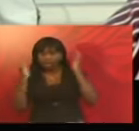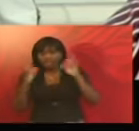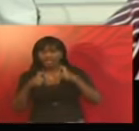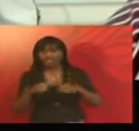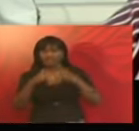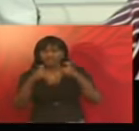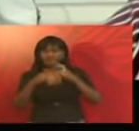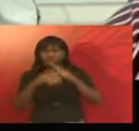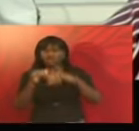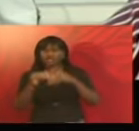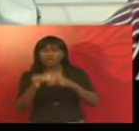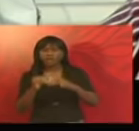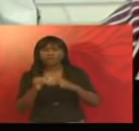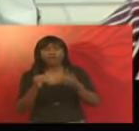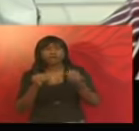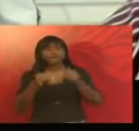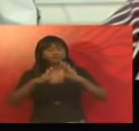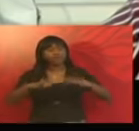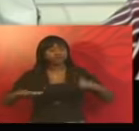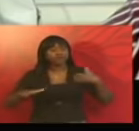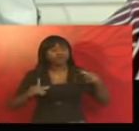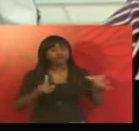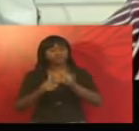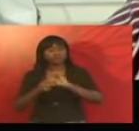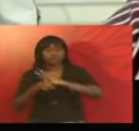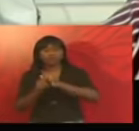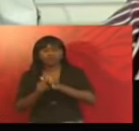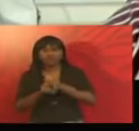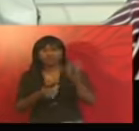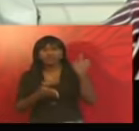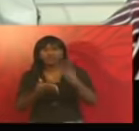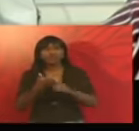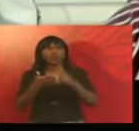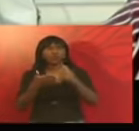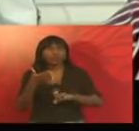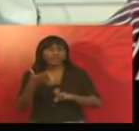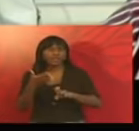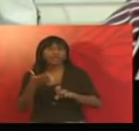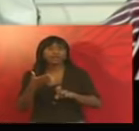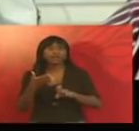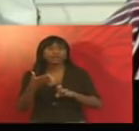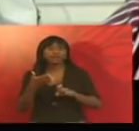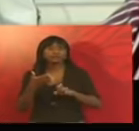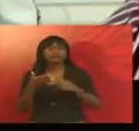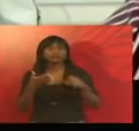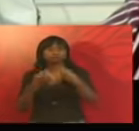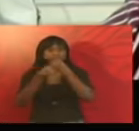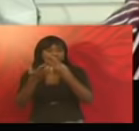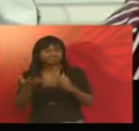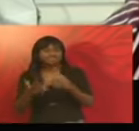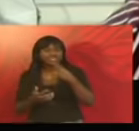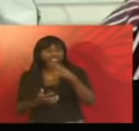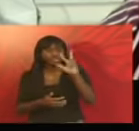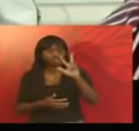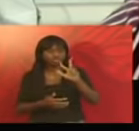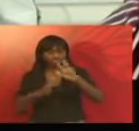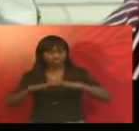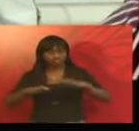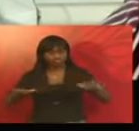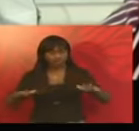pediatric COVID-19 cases? I know the last time over the weekend we would have been informed that 3 children